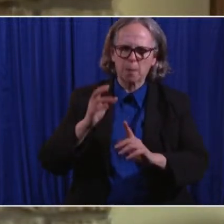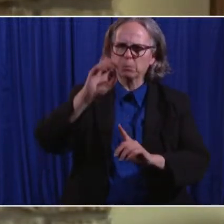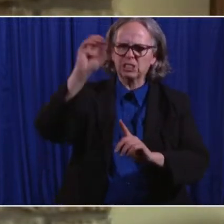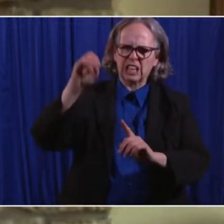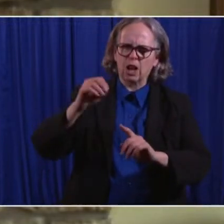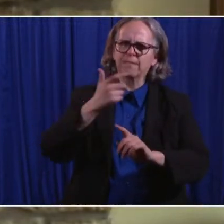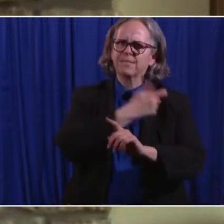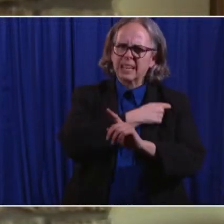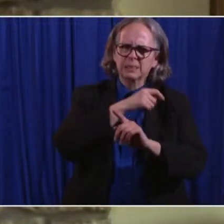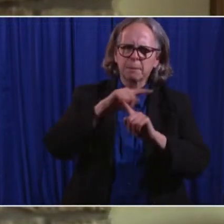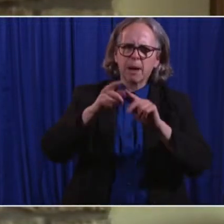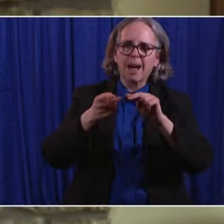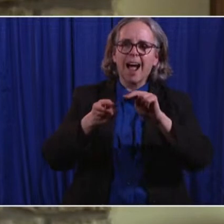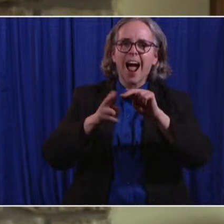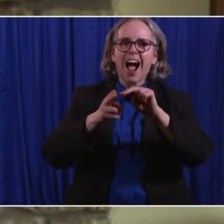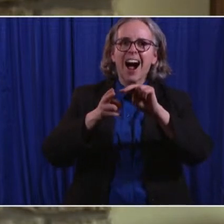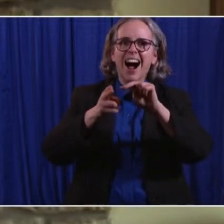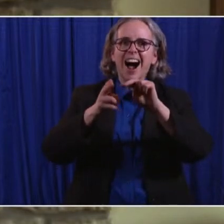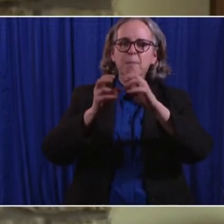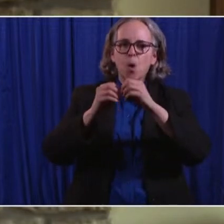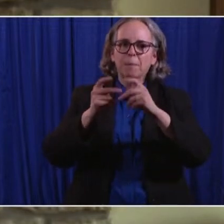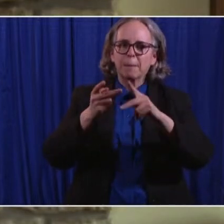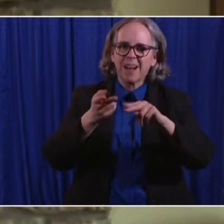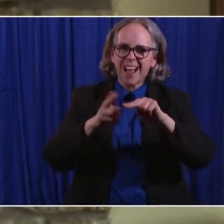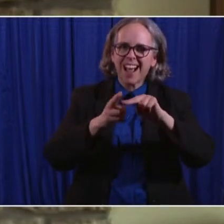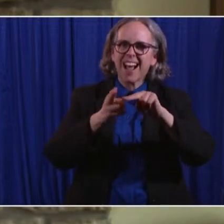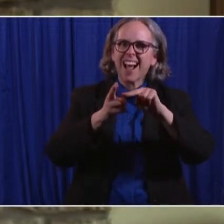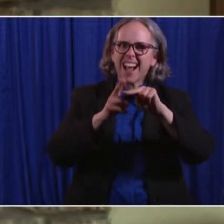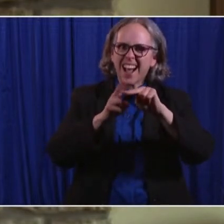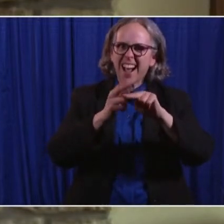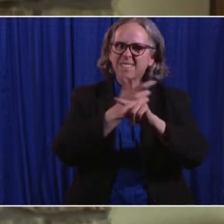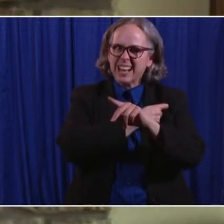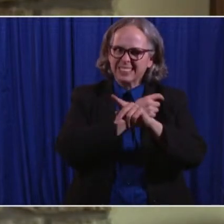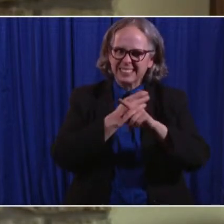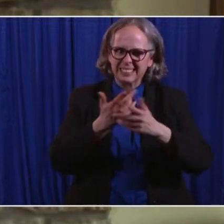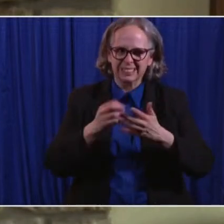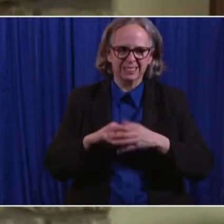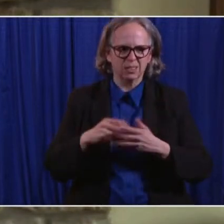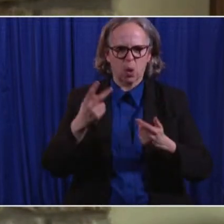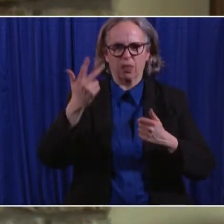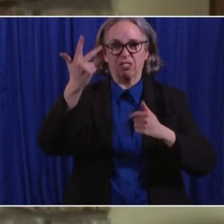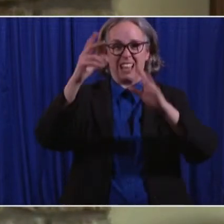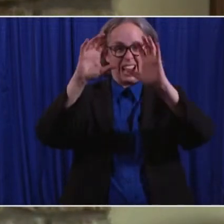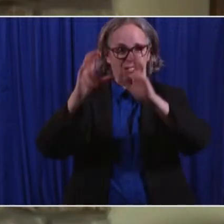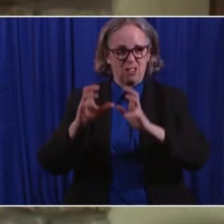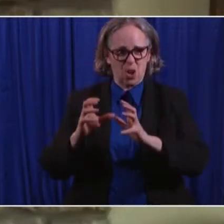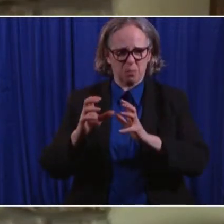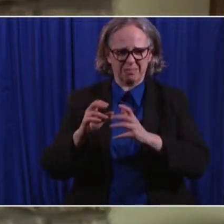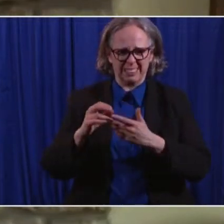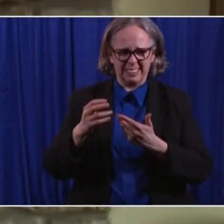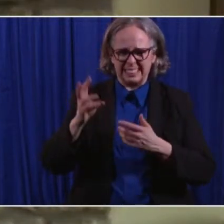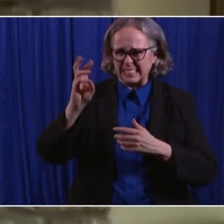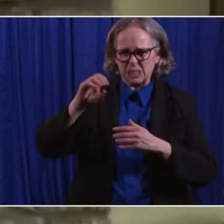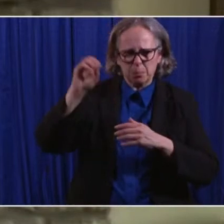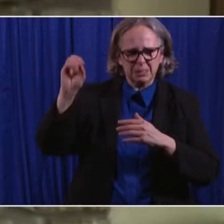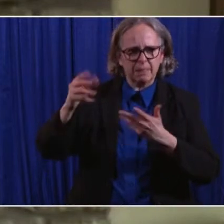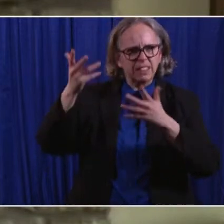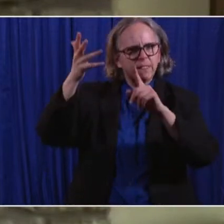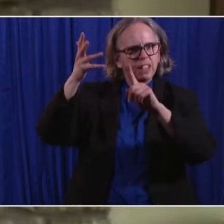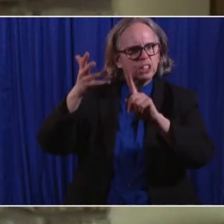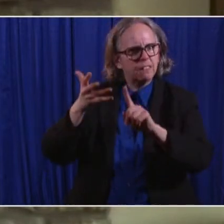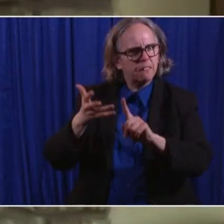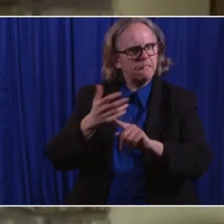all continue to move up. I think we have 3 age groups that are now in this 60% or above. So that